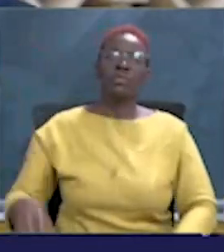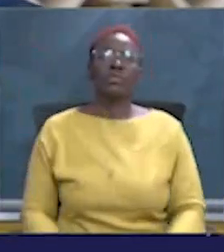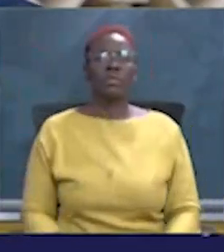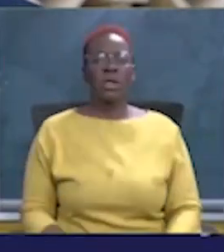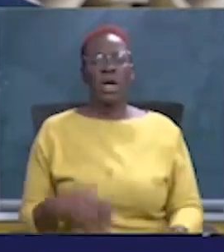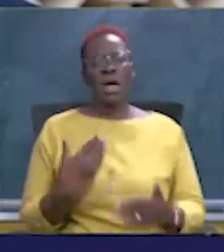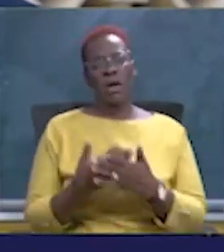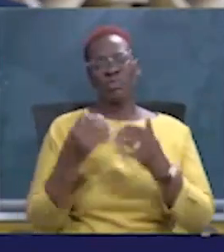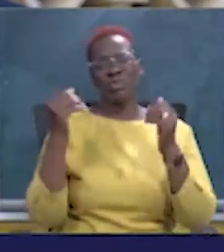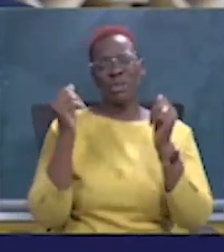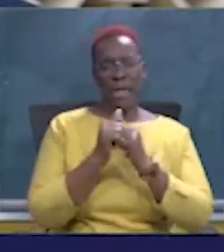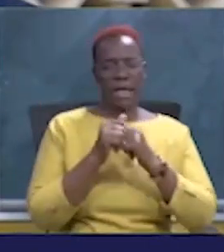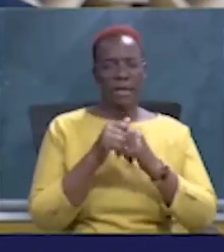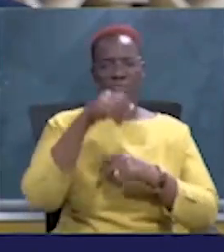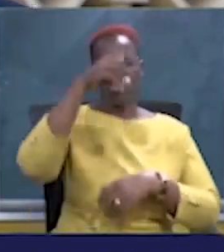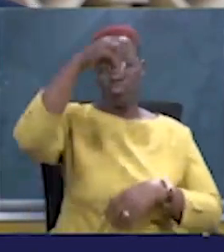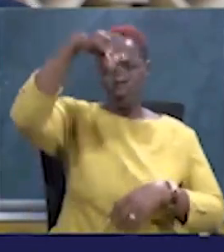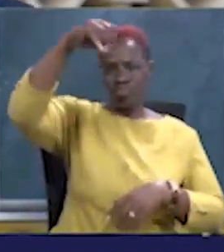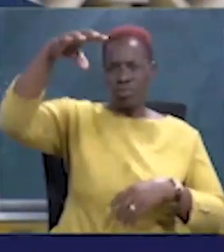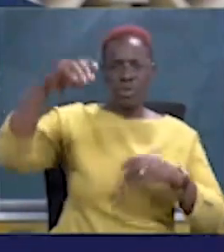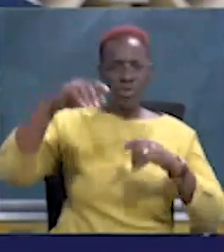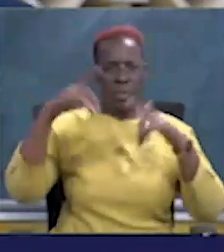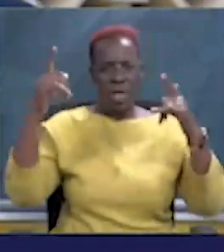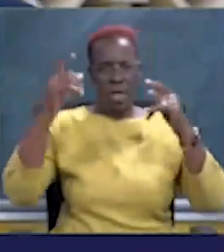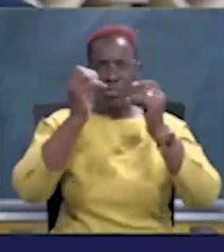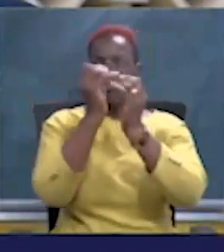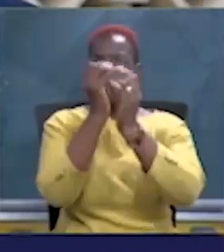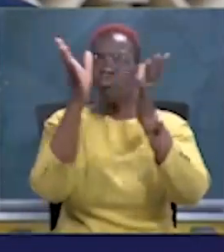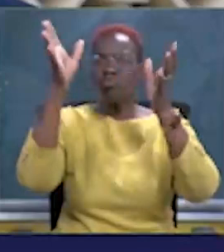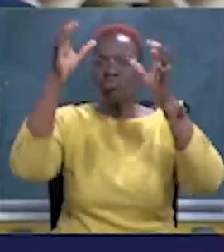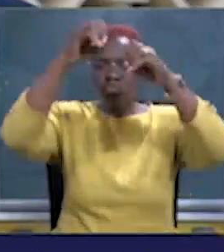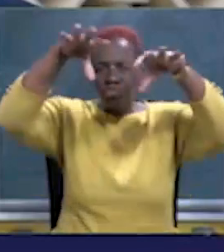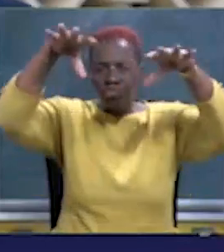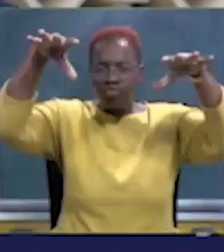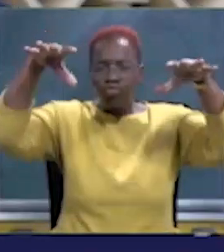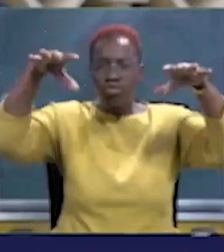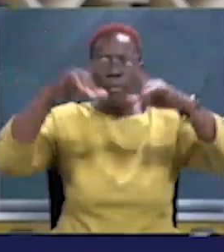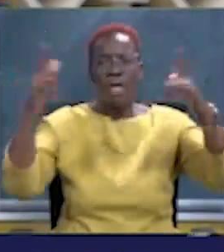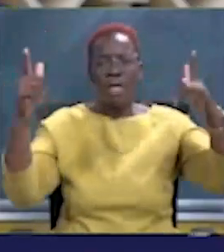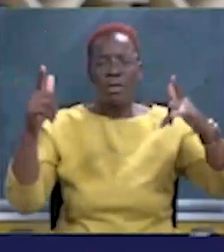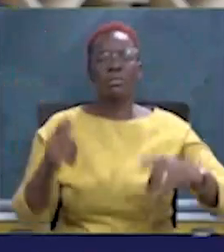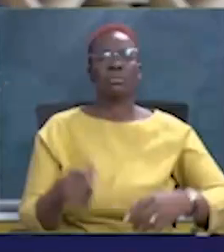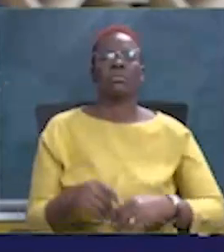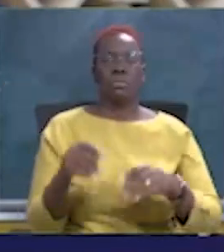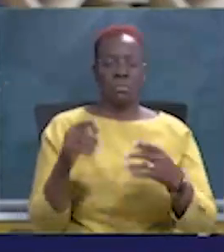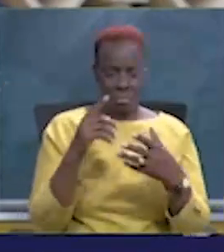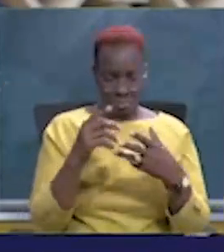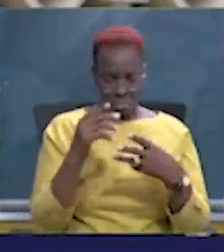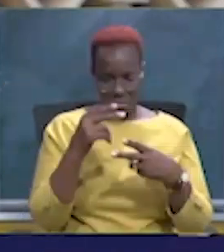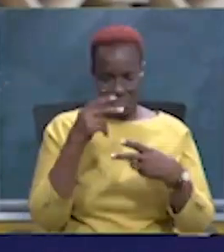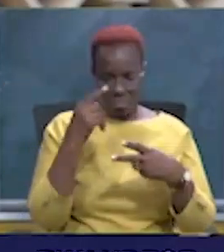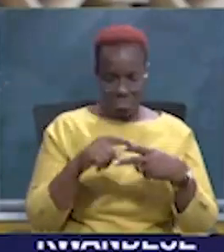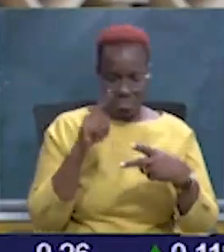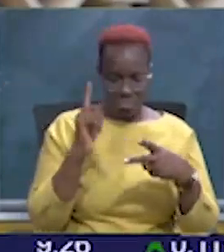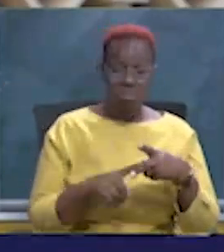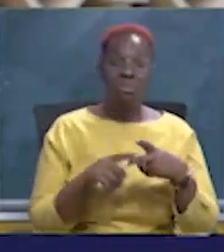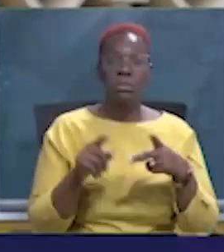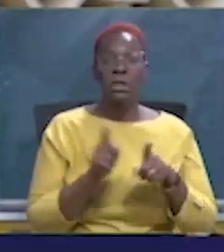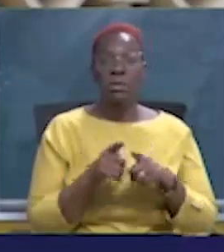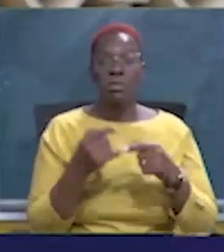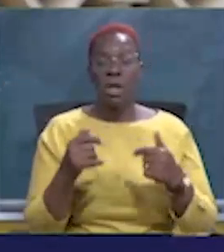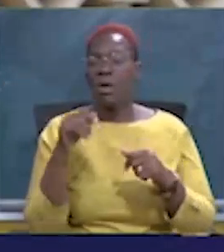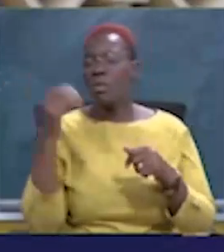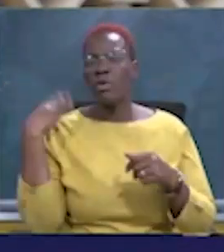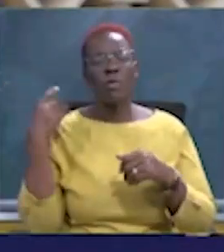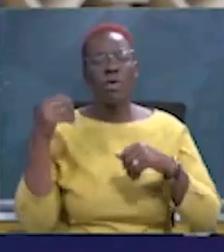10 floodlights that would cover the whole market. The second thing that was agreed and is now